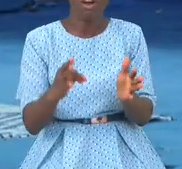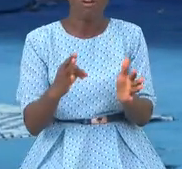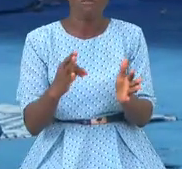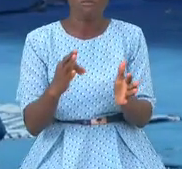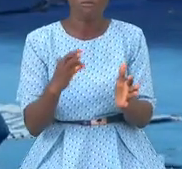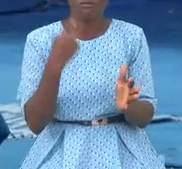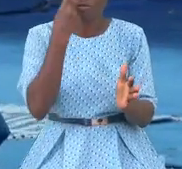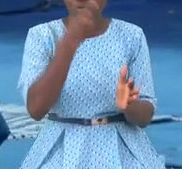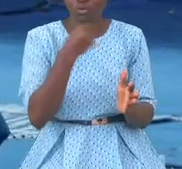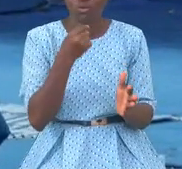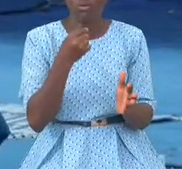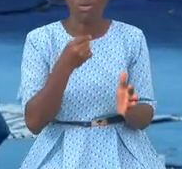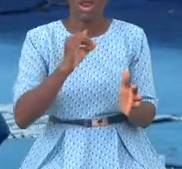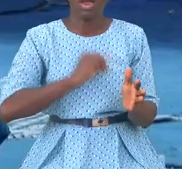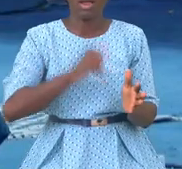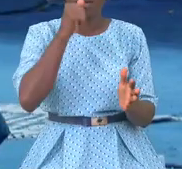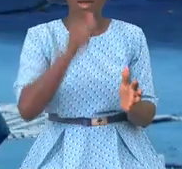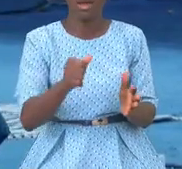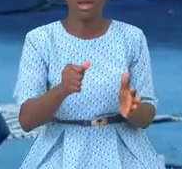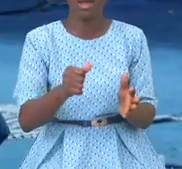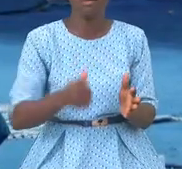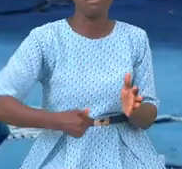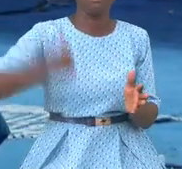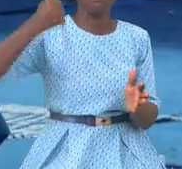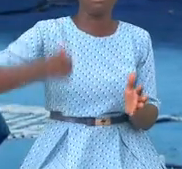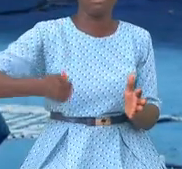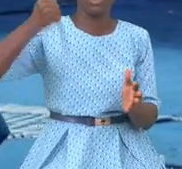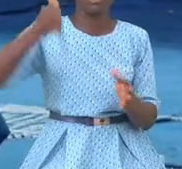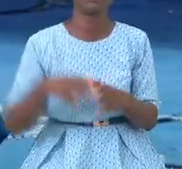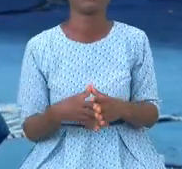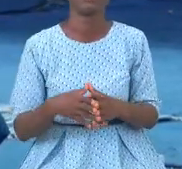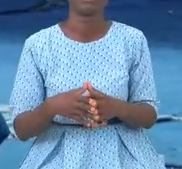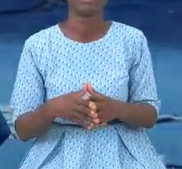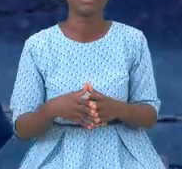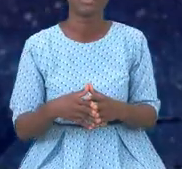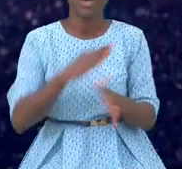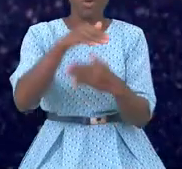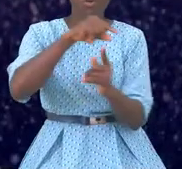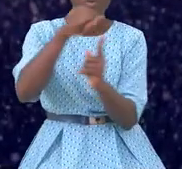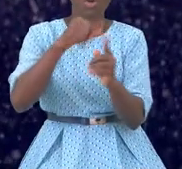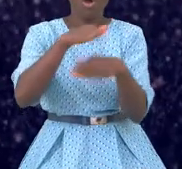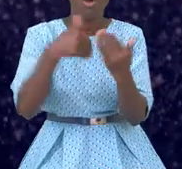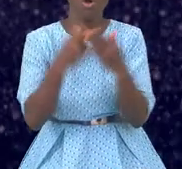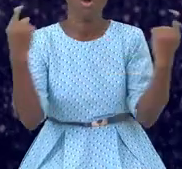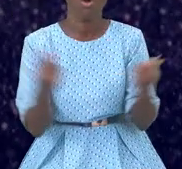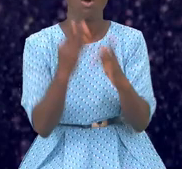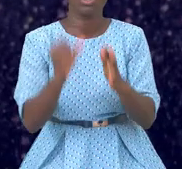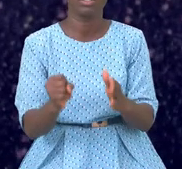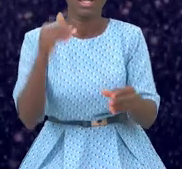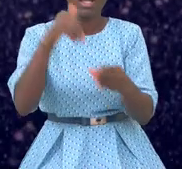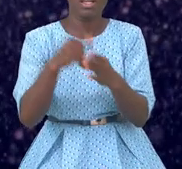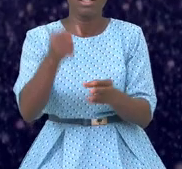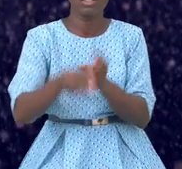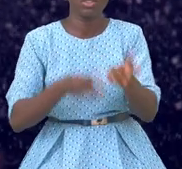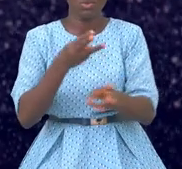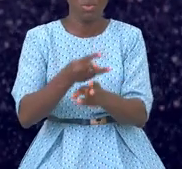when all the sinners in the world, when they line up and I come, all the sinners will